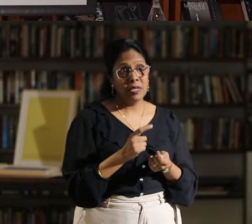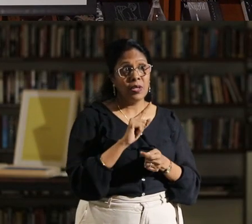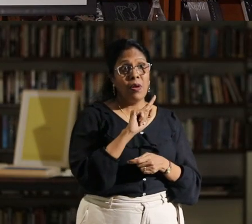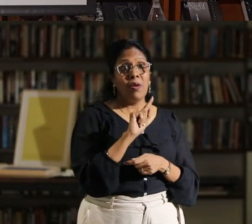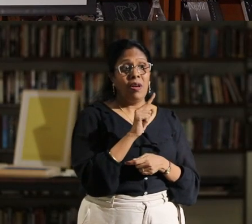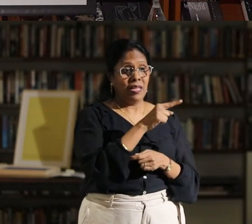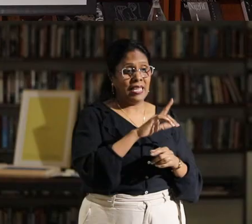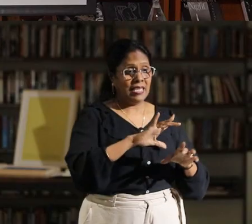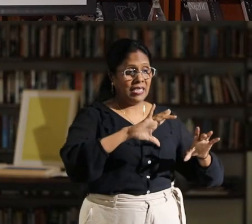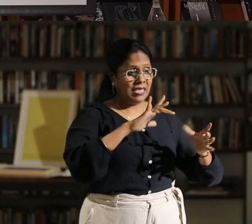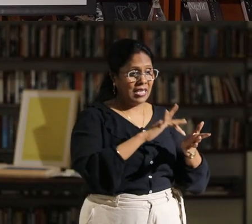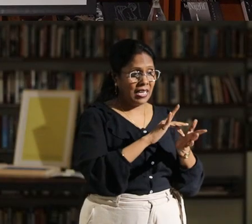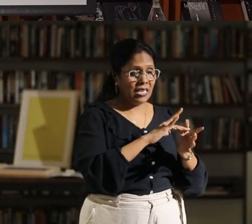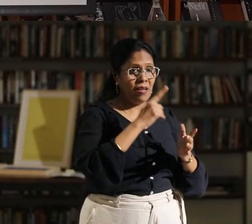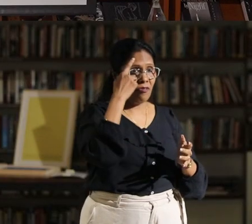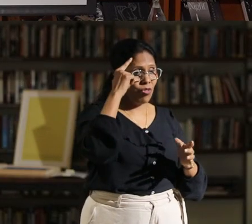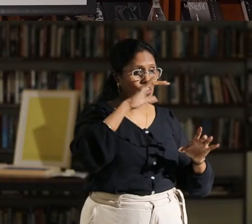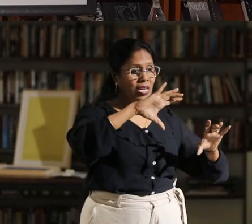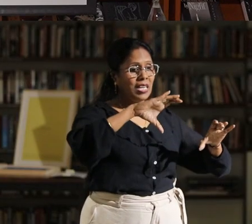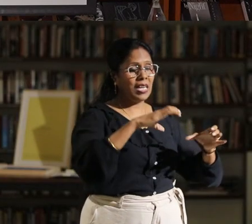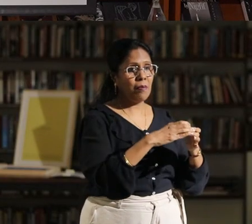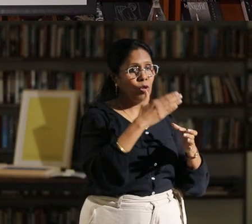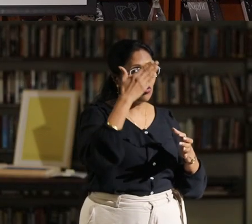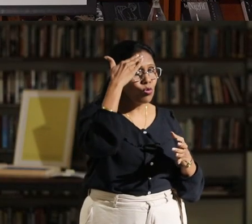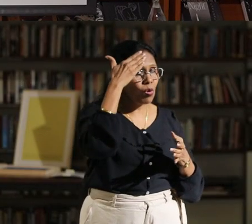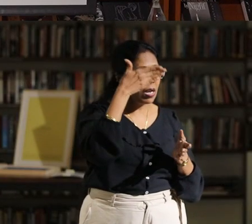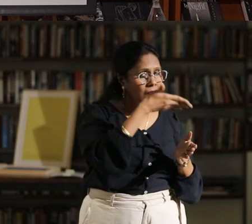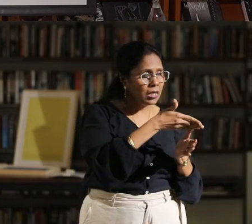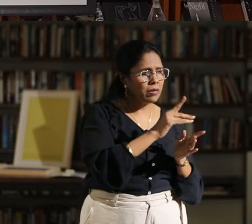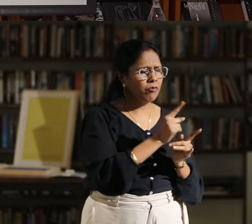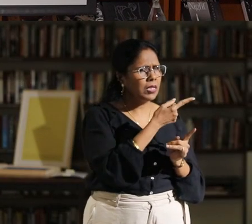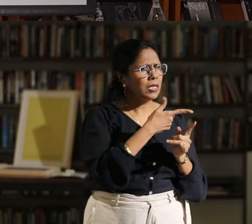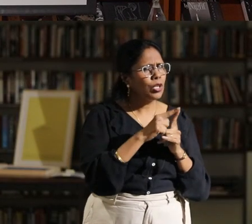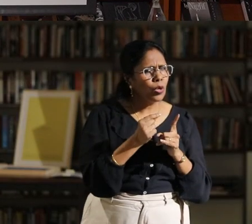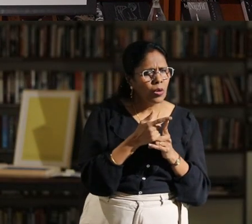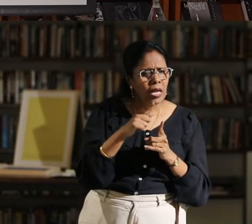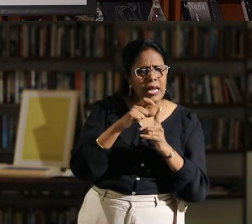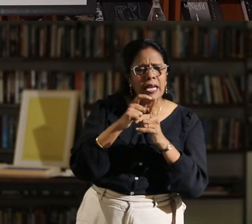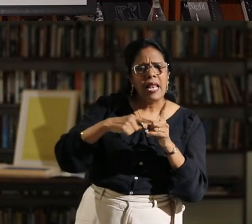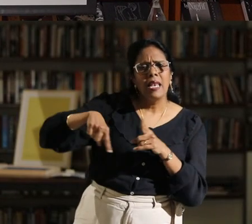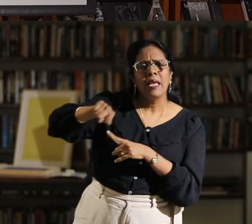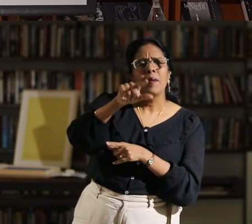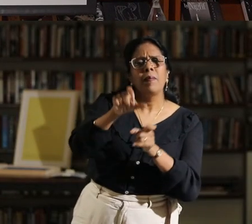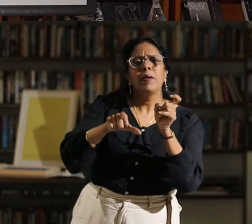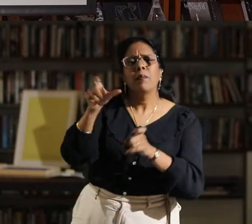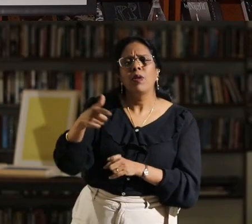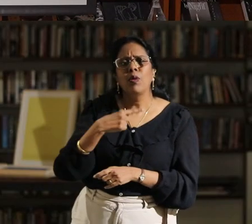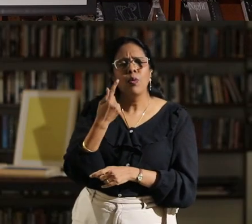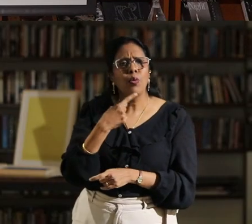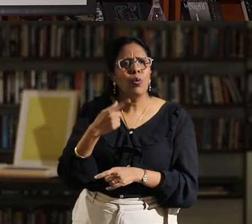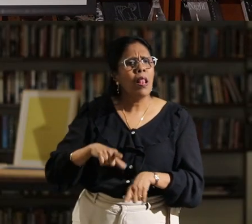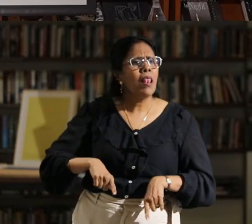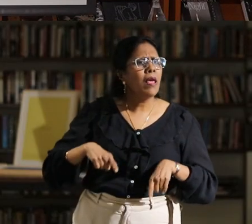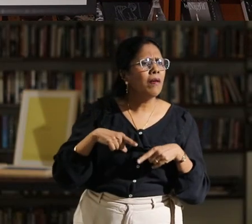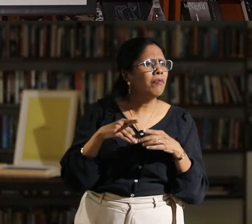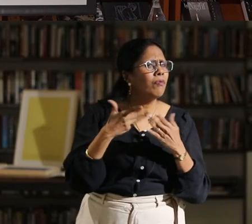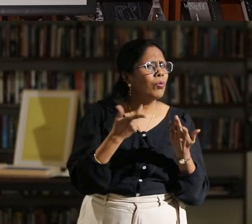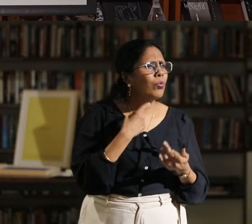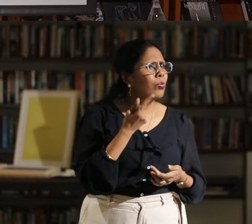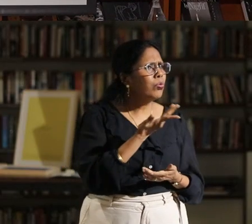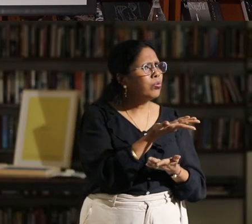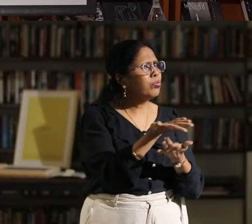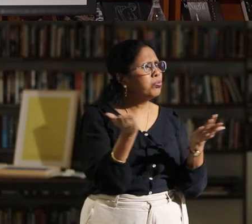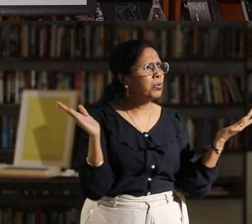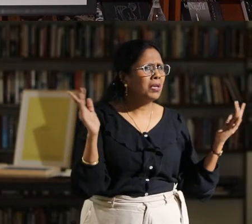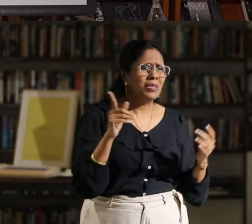for Community Knowledge was, let us find out who lives in Delhi. So in order to do that, you can't, it's a city of